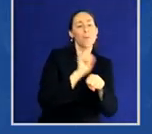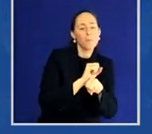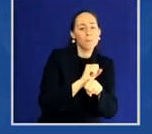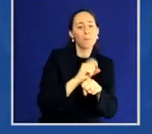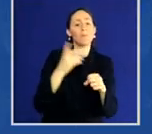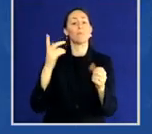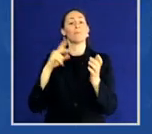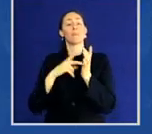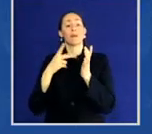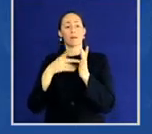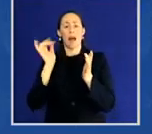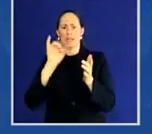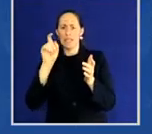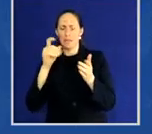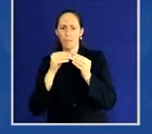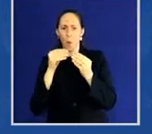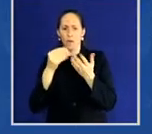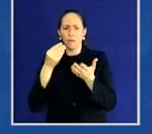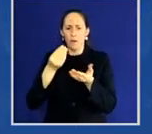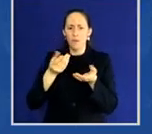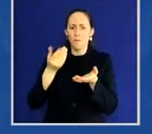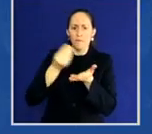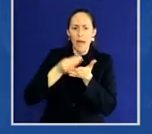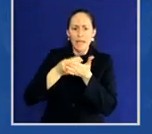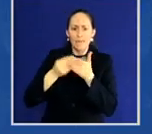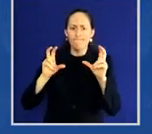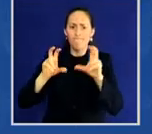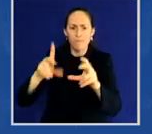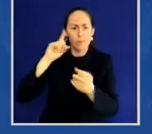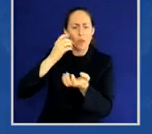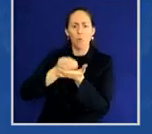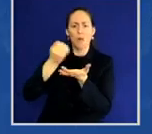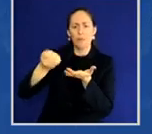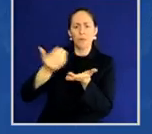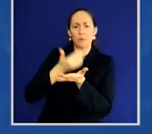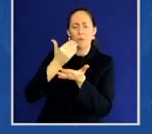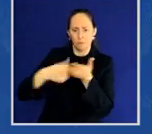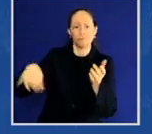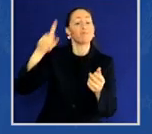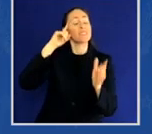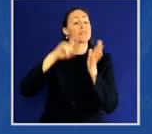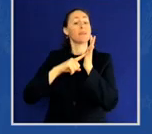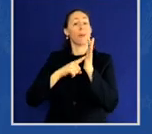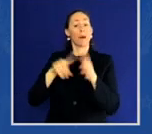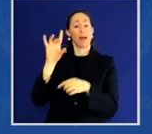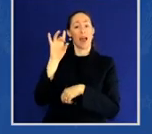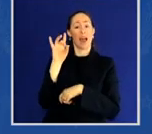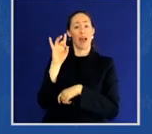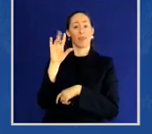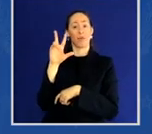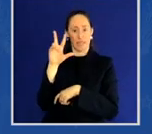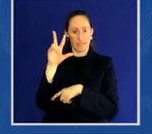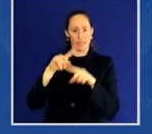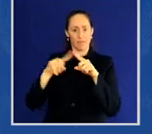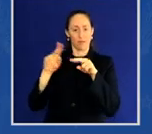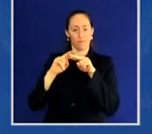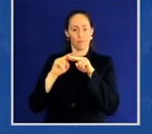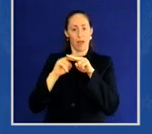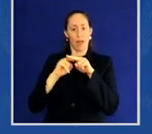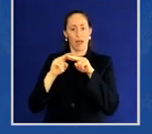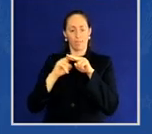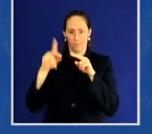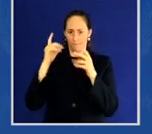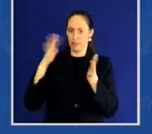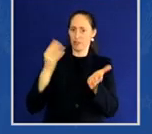the procurement of 83 intercity train sets, which will operate on the Northeast Corridor and various state-supported